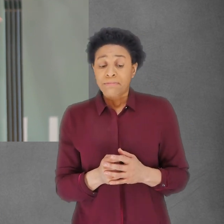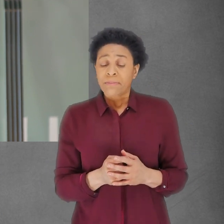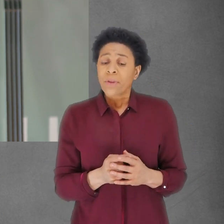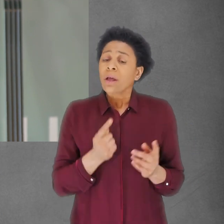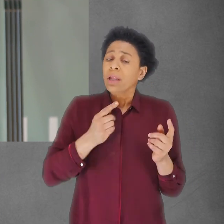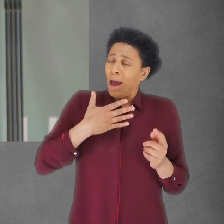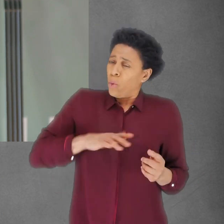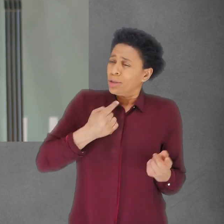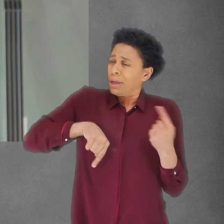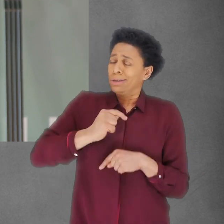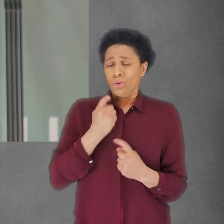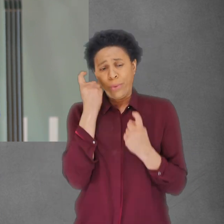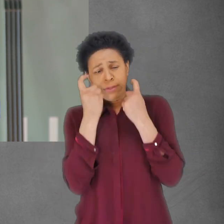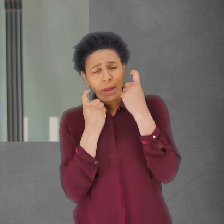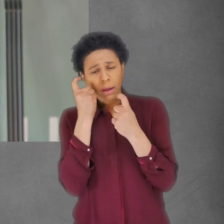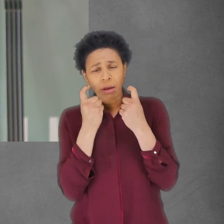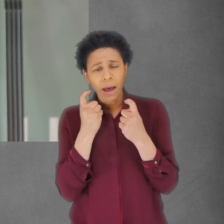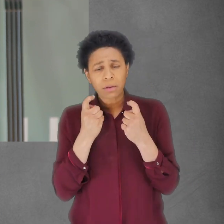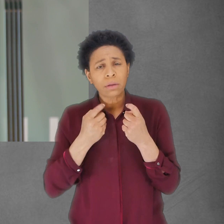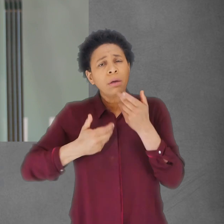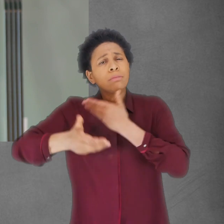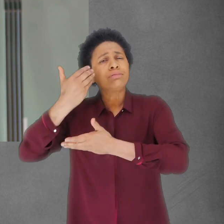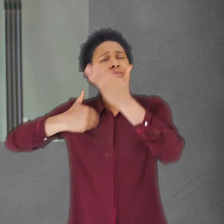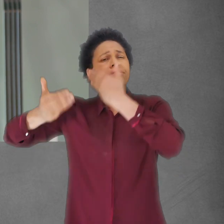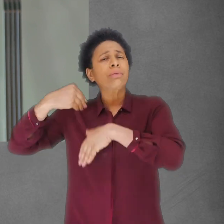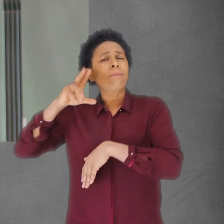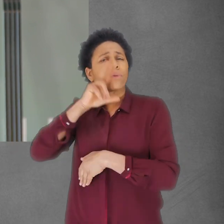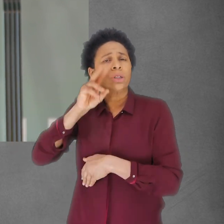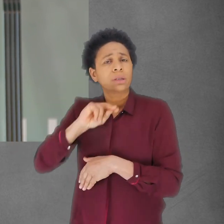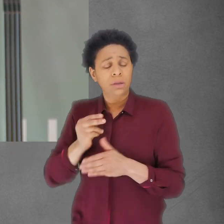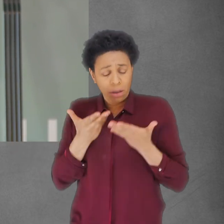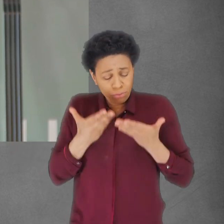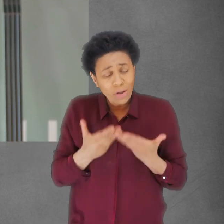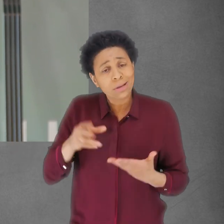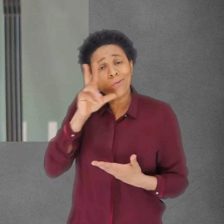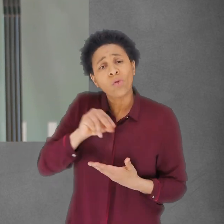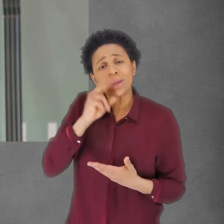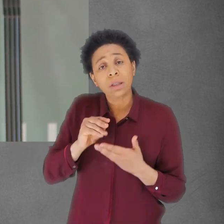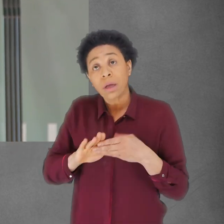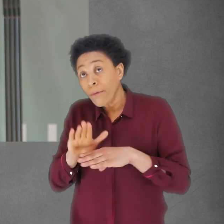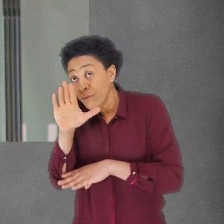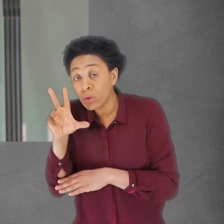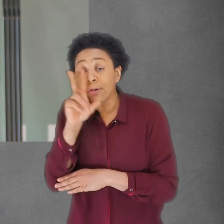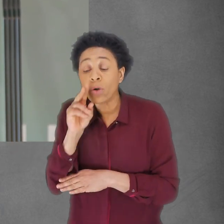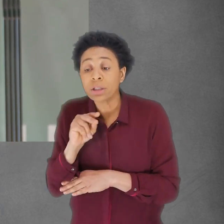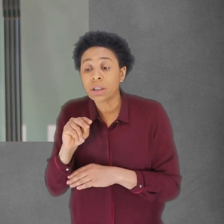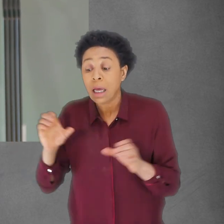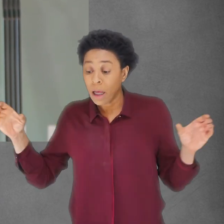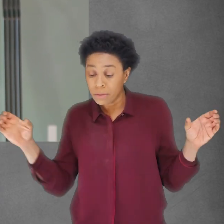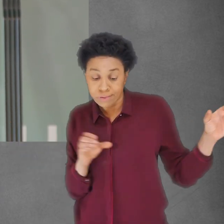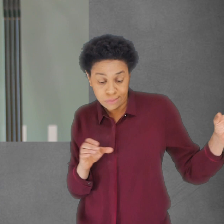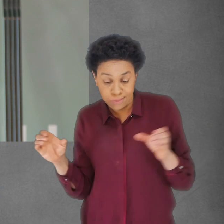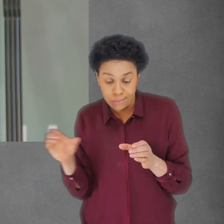durational project, as Hans-Ulrich mentioned, that we think about past voices, present voices, and